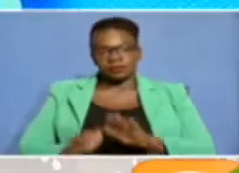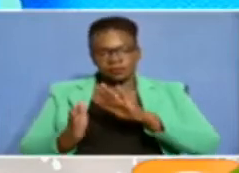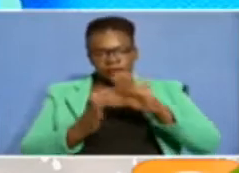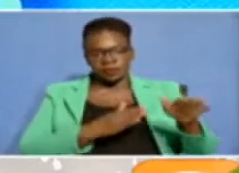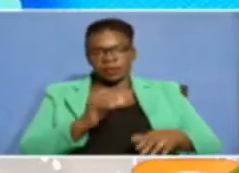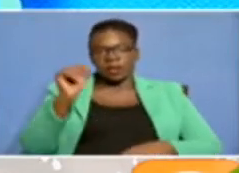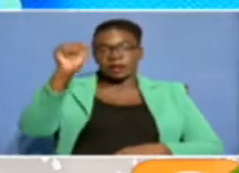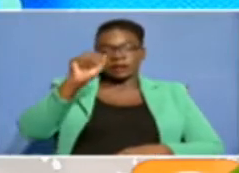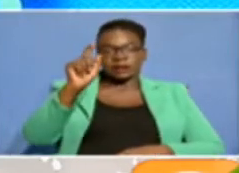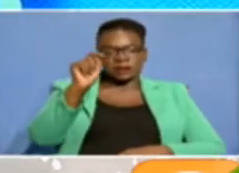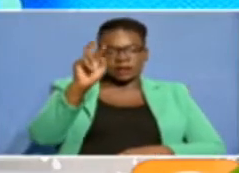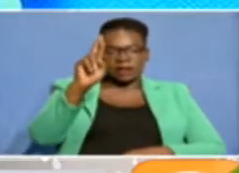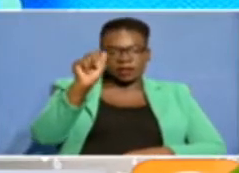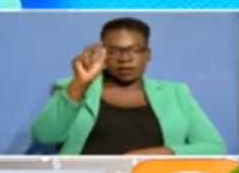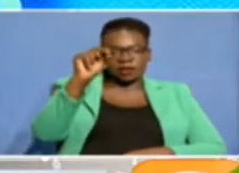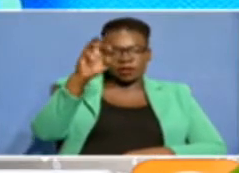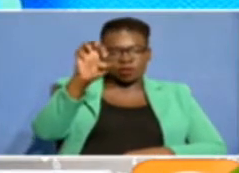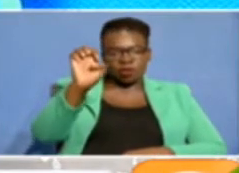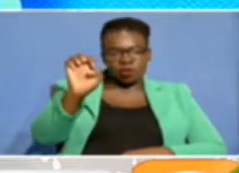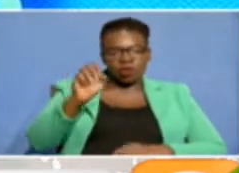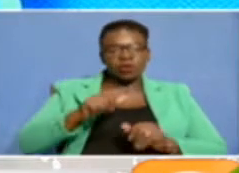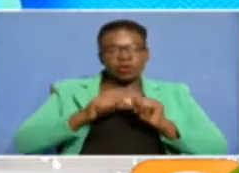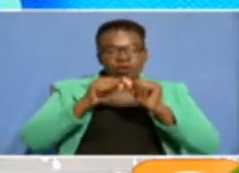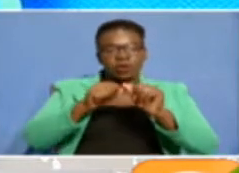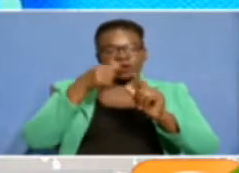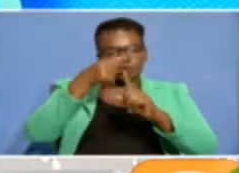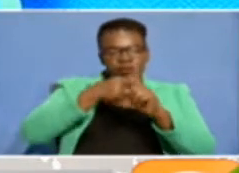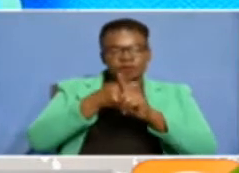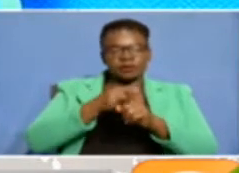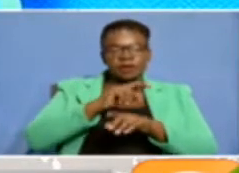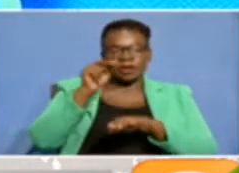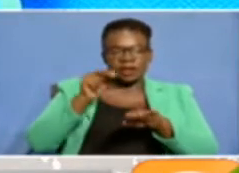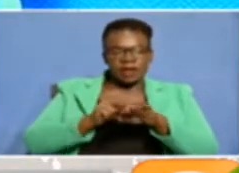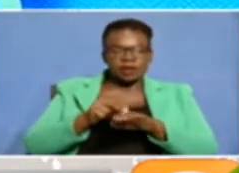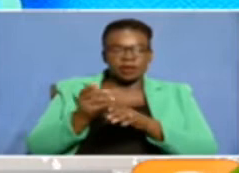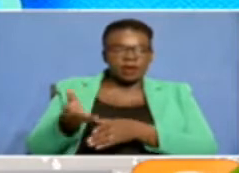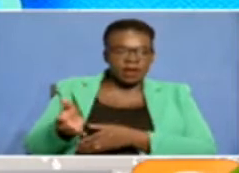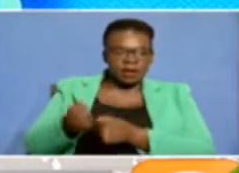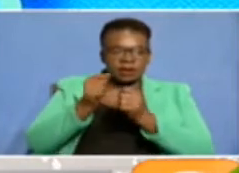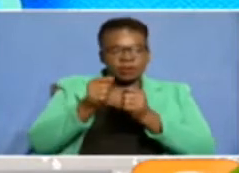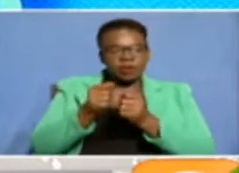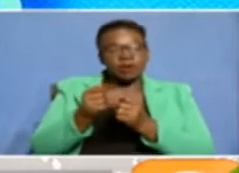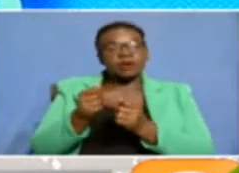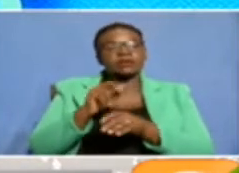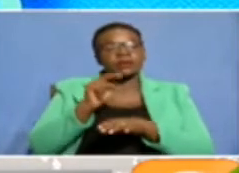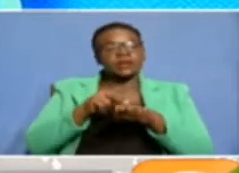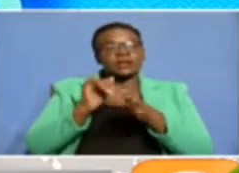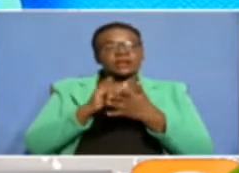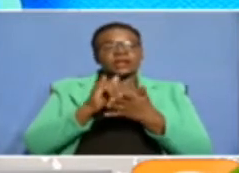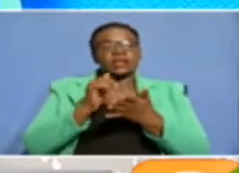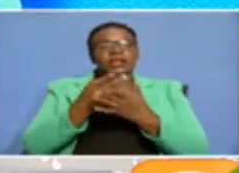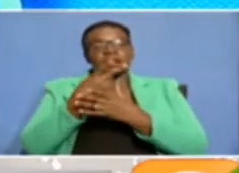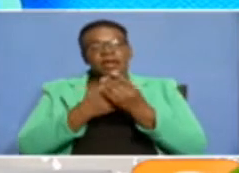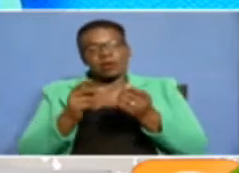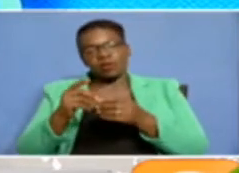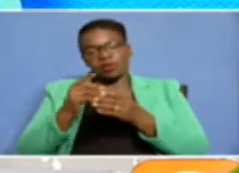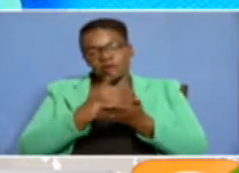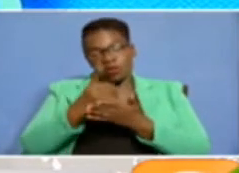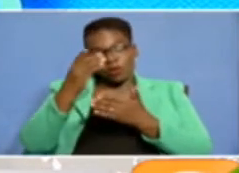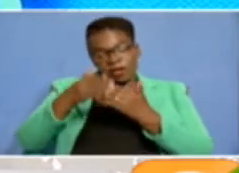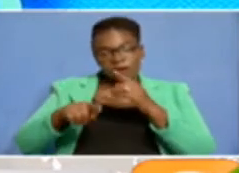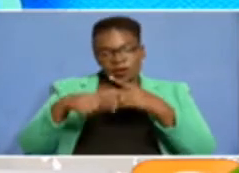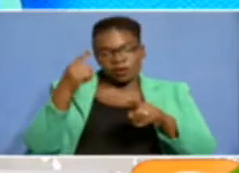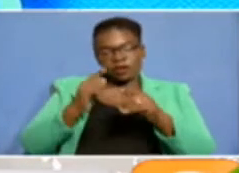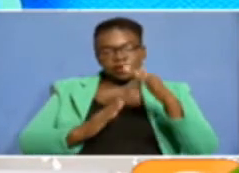Strathmore University continued with their push to claim the National Handball League title for the first time as they claimed a double weekend win to sit at the top of the